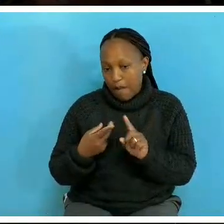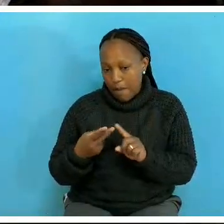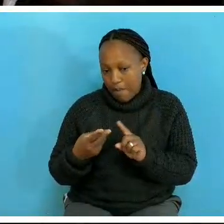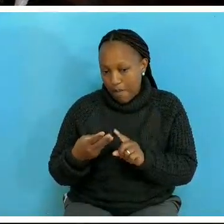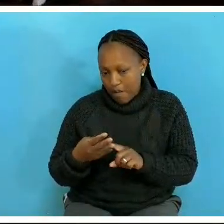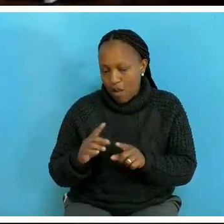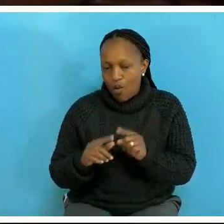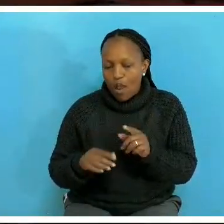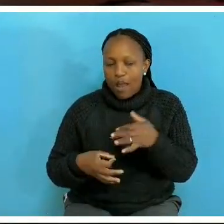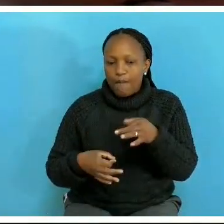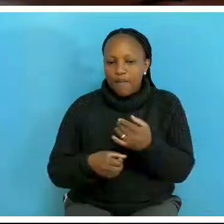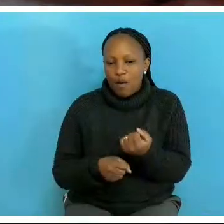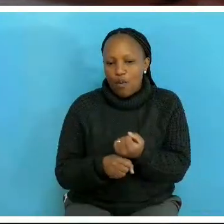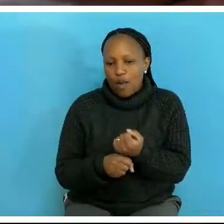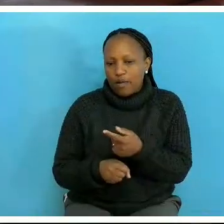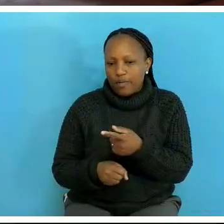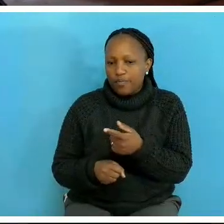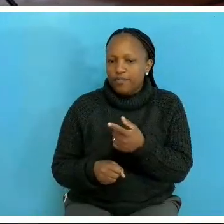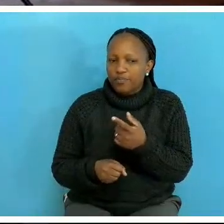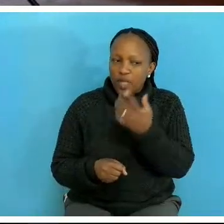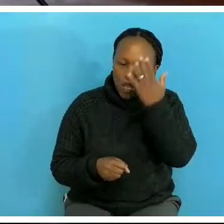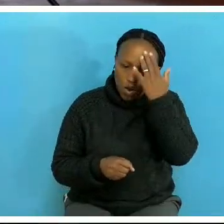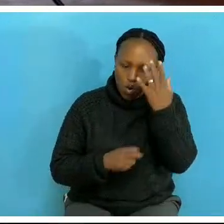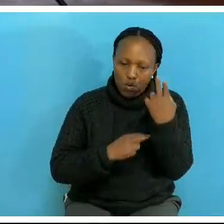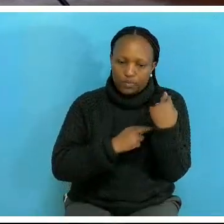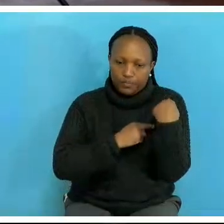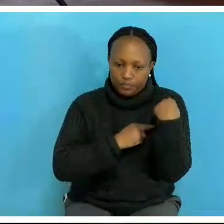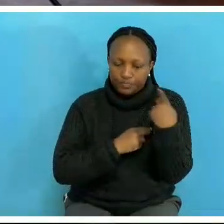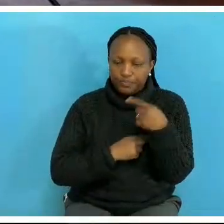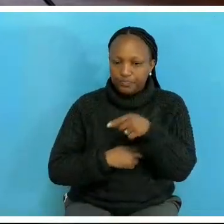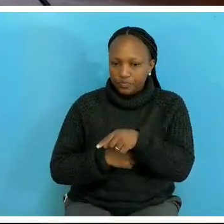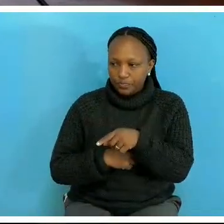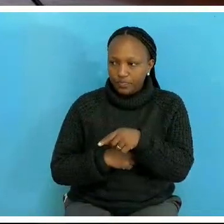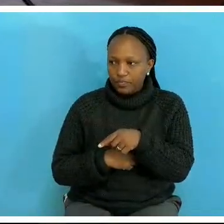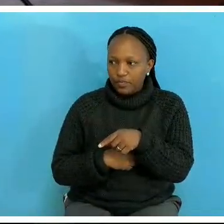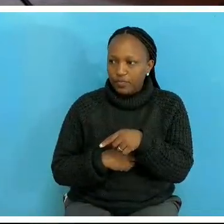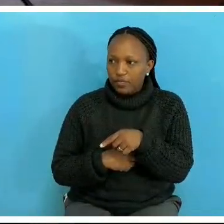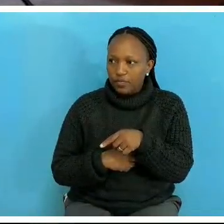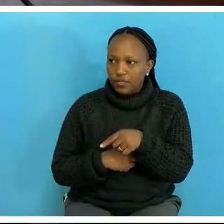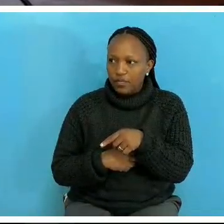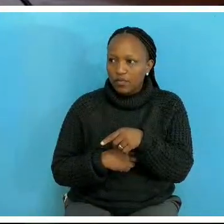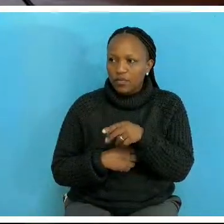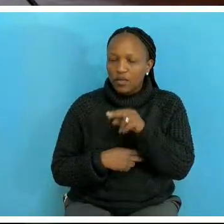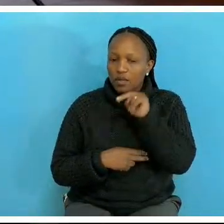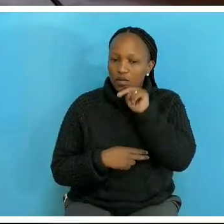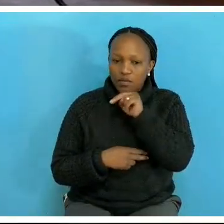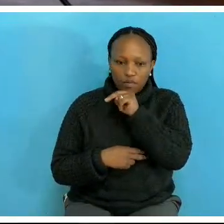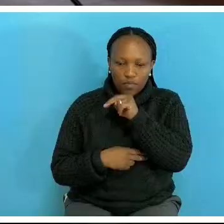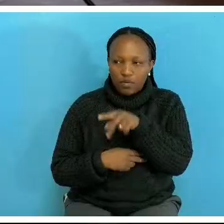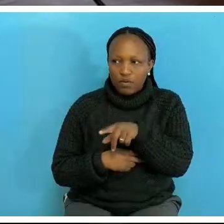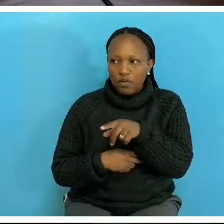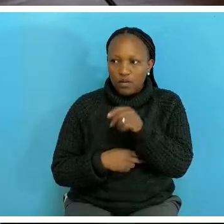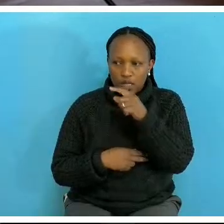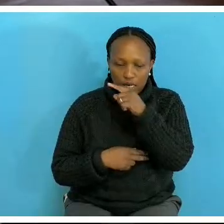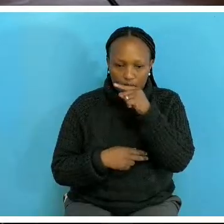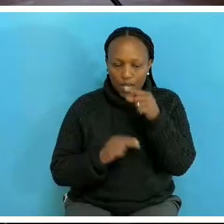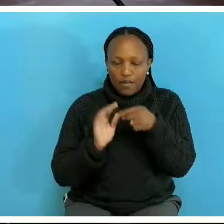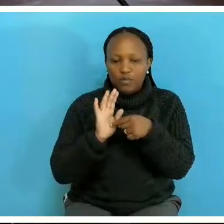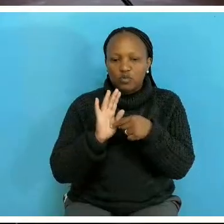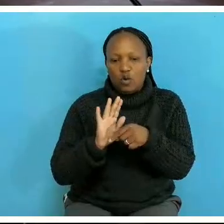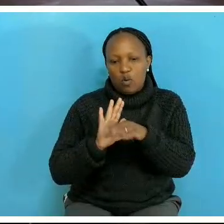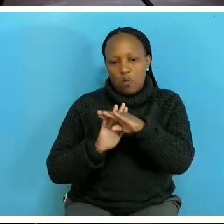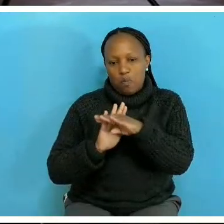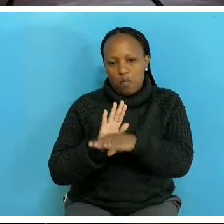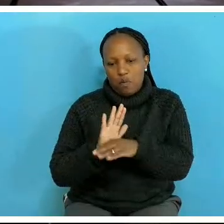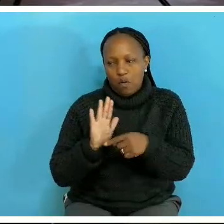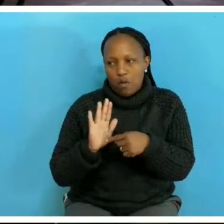have paperwork, and they get the mandate. And then Mchana is being given, I don't want to call names, but the names are just going to show themselves into